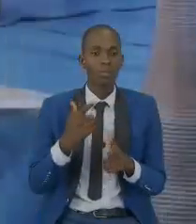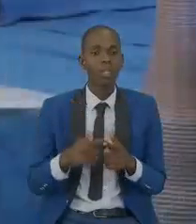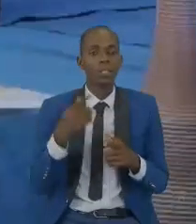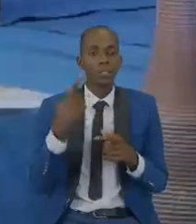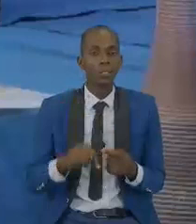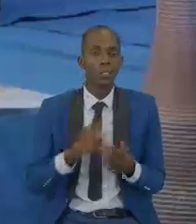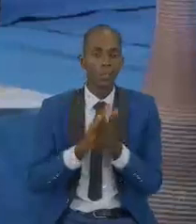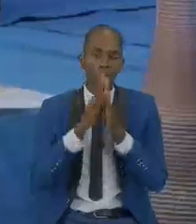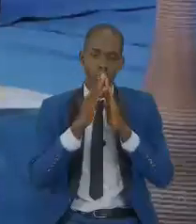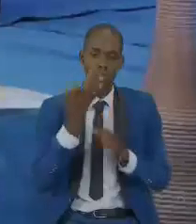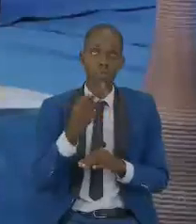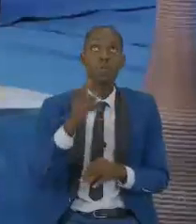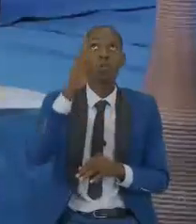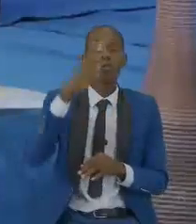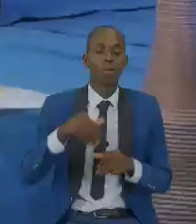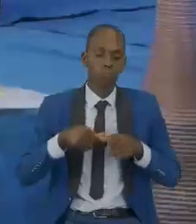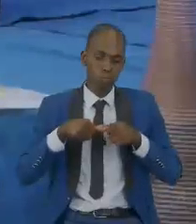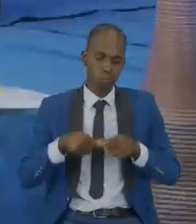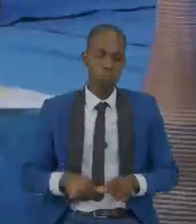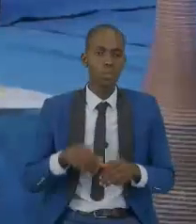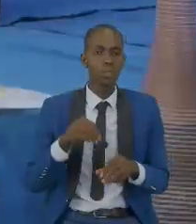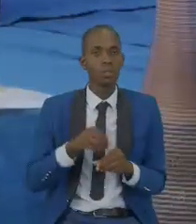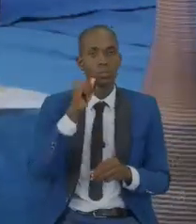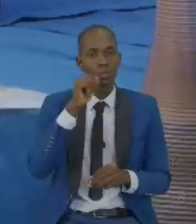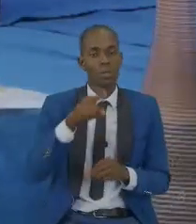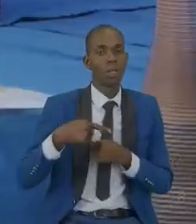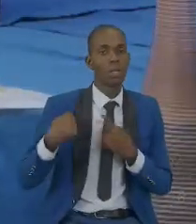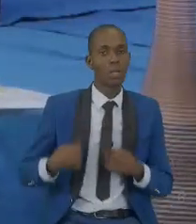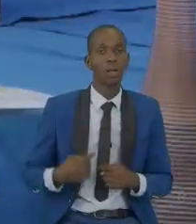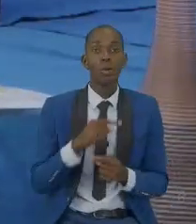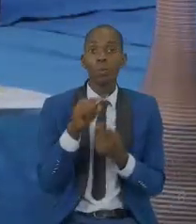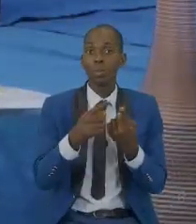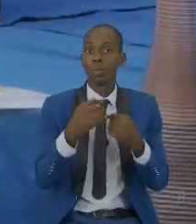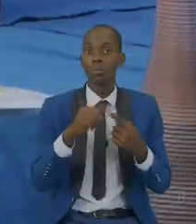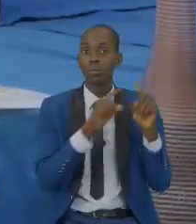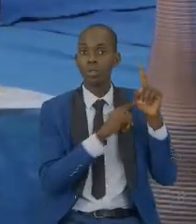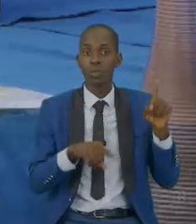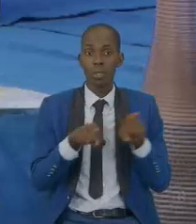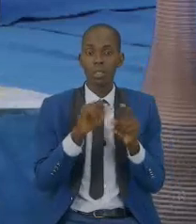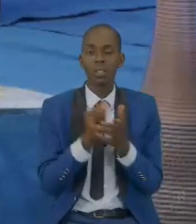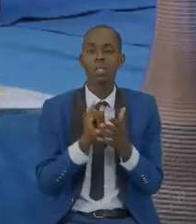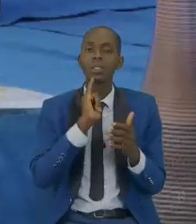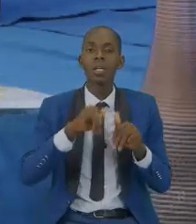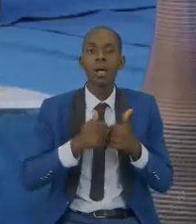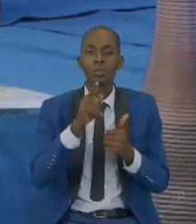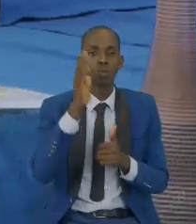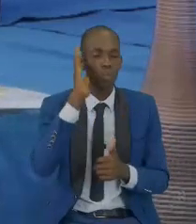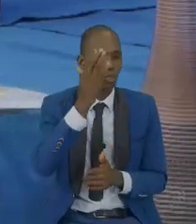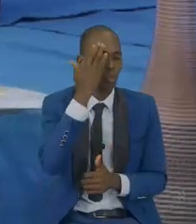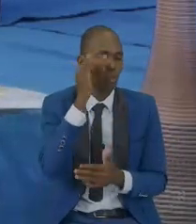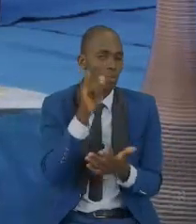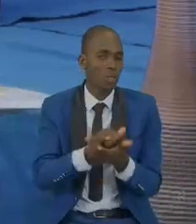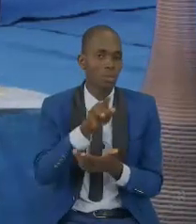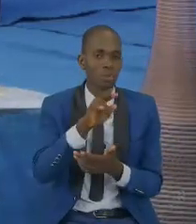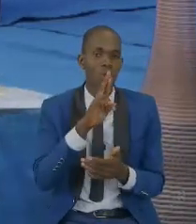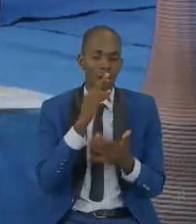settled in her heart. When you come to the Lord like that, that's how you know you are saved. You are pardoned.